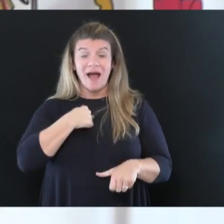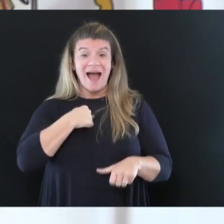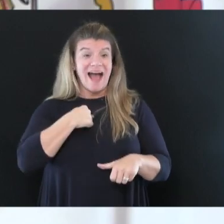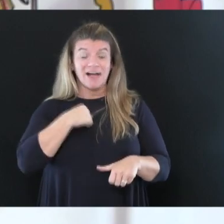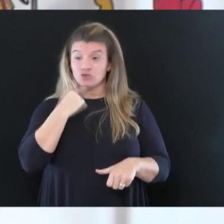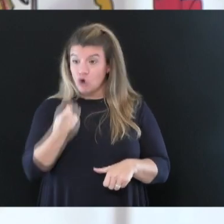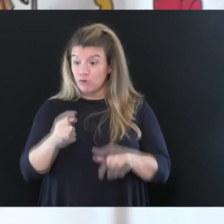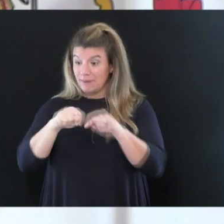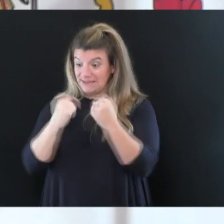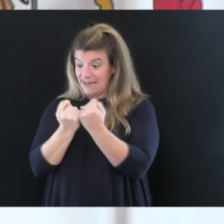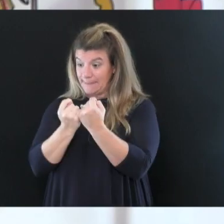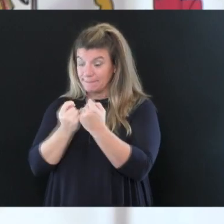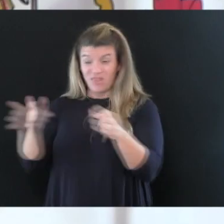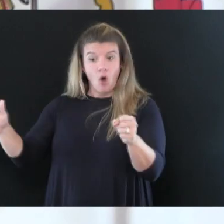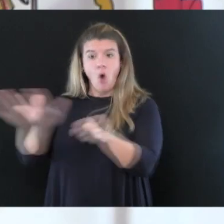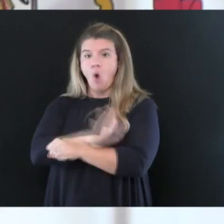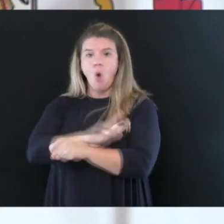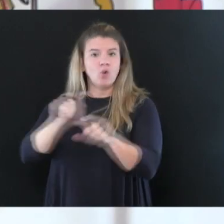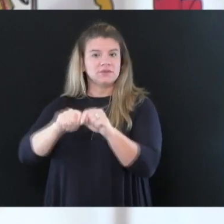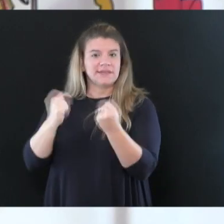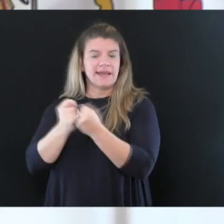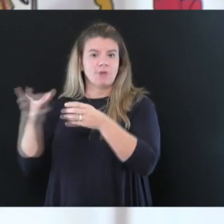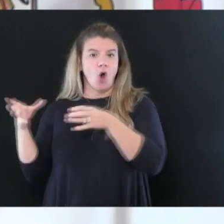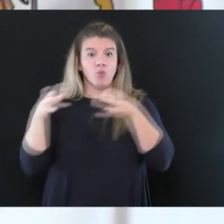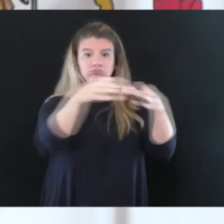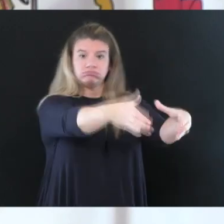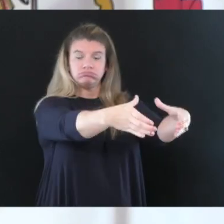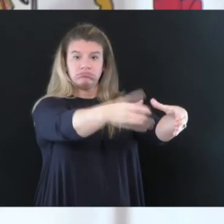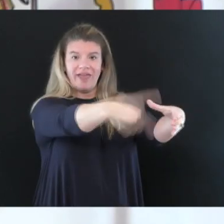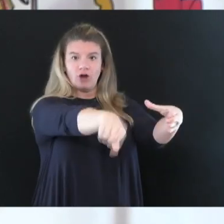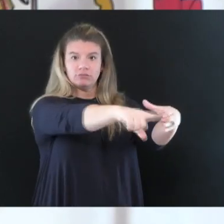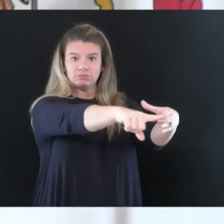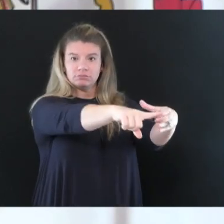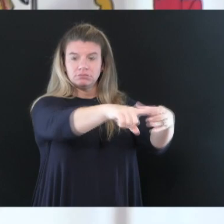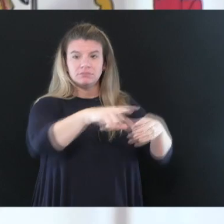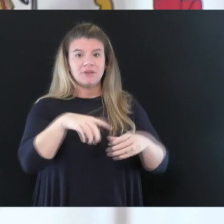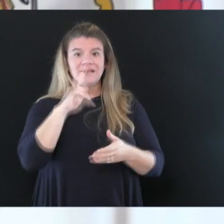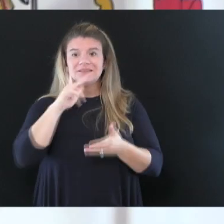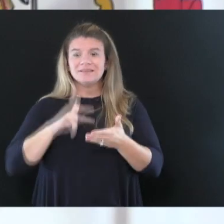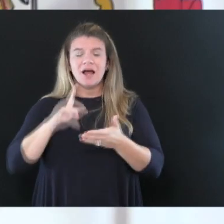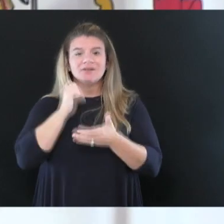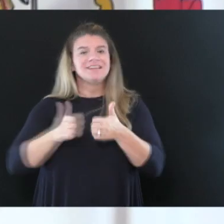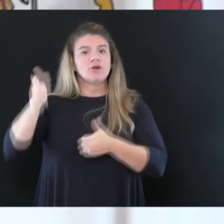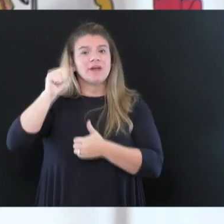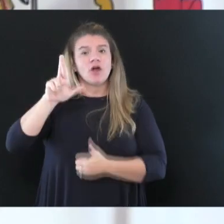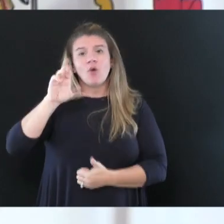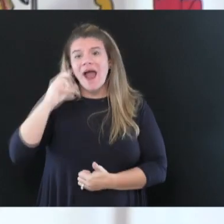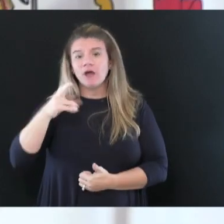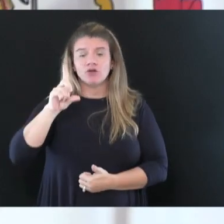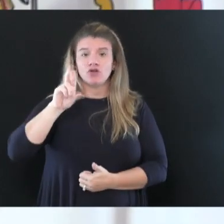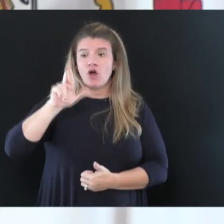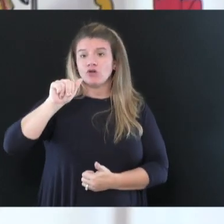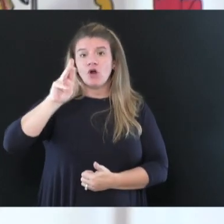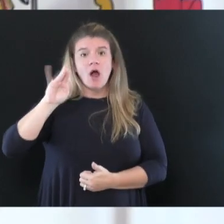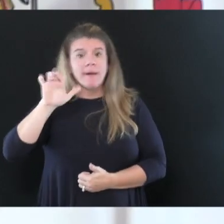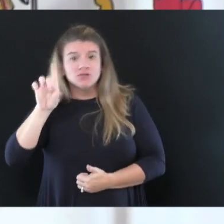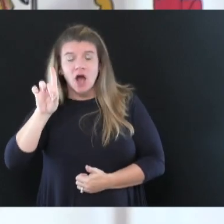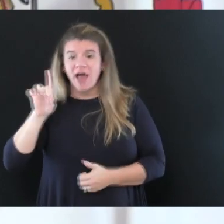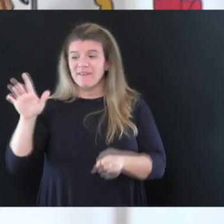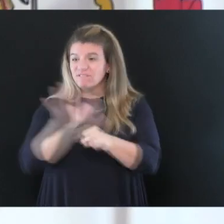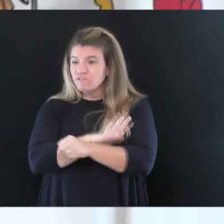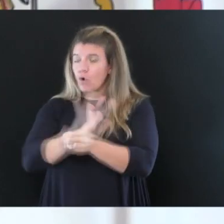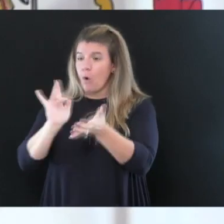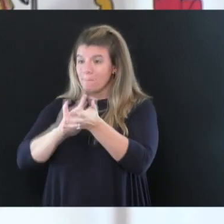everybody to the fire. I sent Dr. Amjad, I sent Secretary Crouch, I sent all of our medical team and